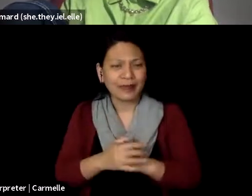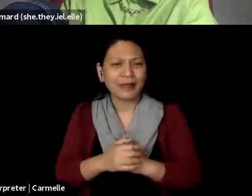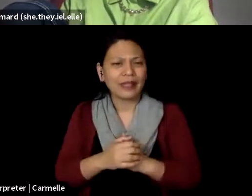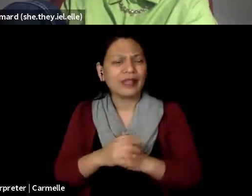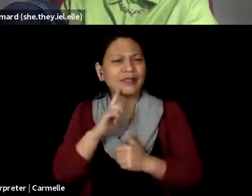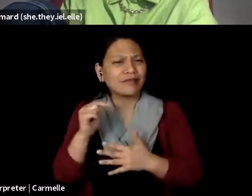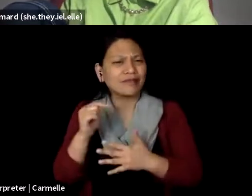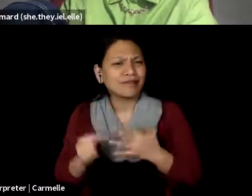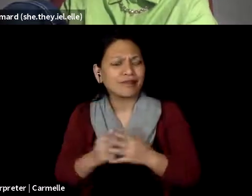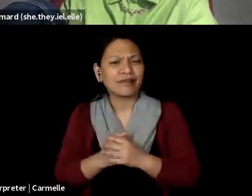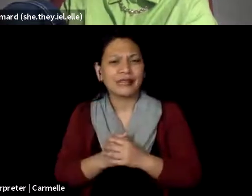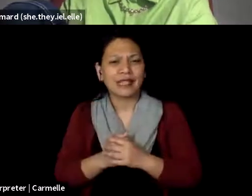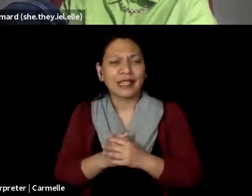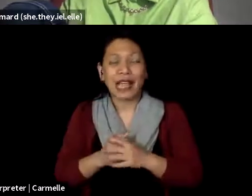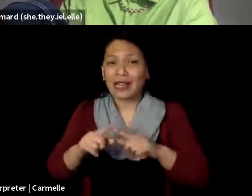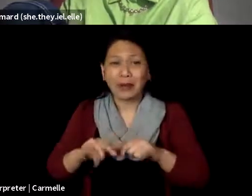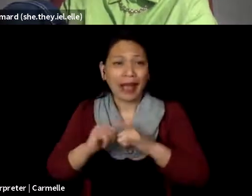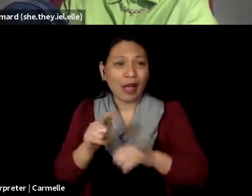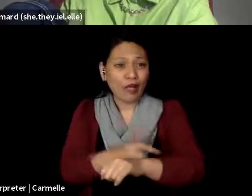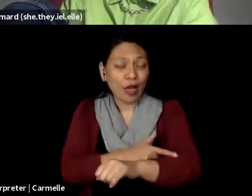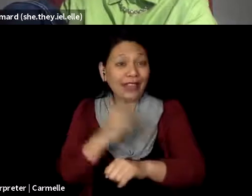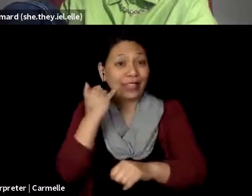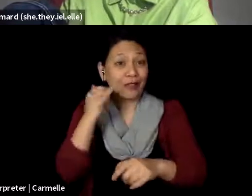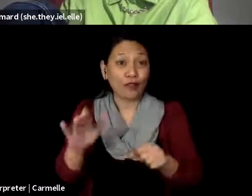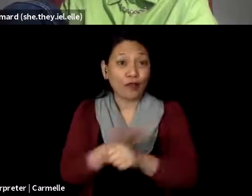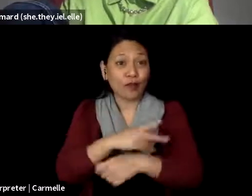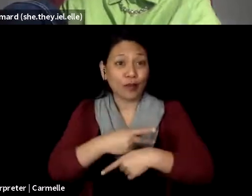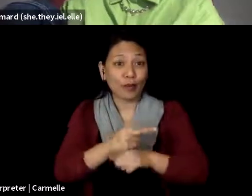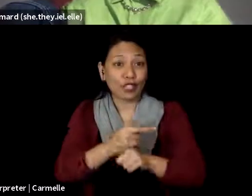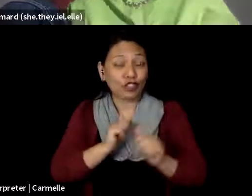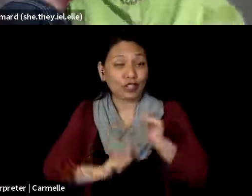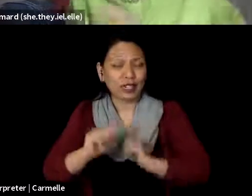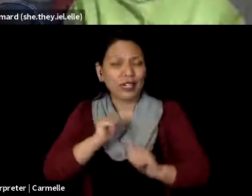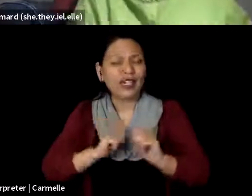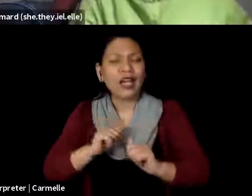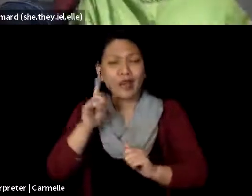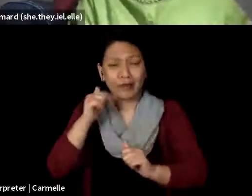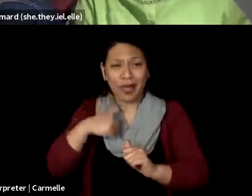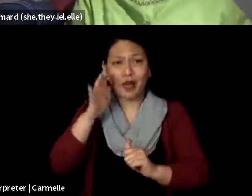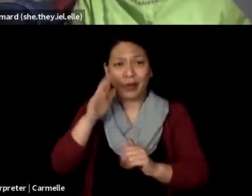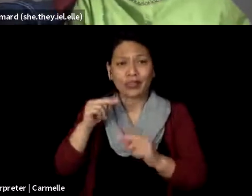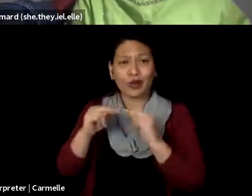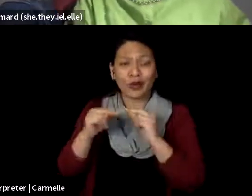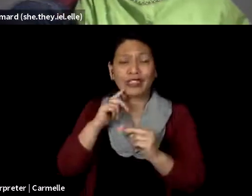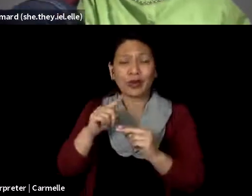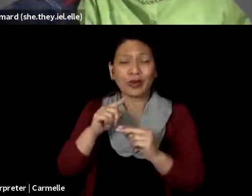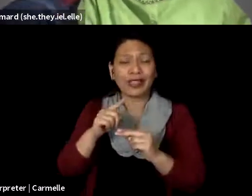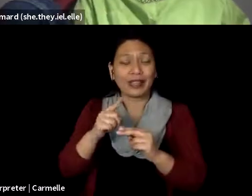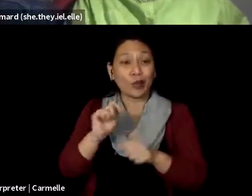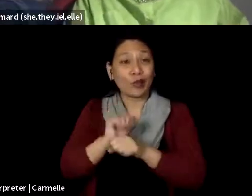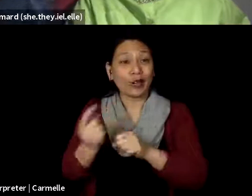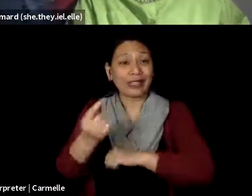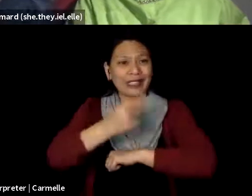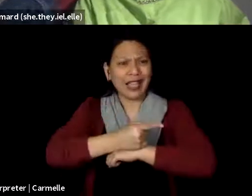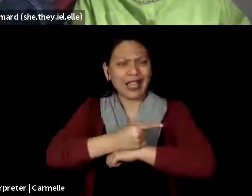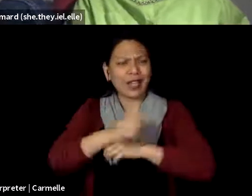on how far the contract goes, if it's a production, then it's like, I'm going to negotiate that we have shorter work days, that we have shorter work weeks, that